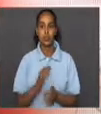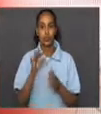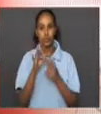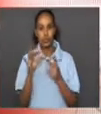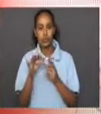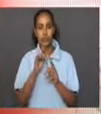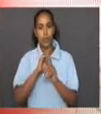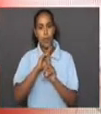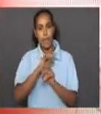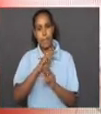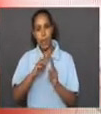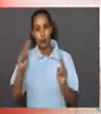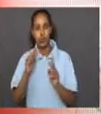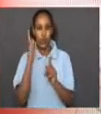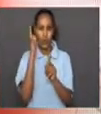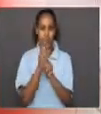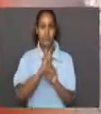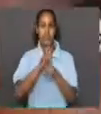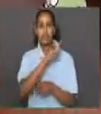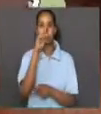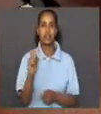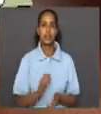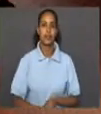Choose the most correct answers.